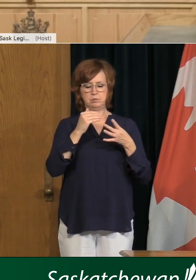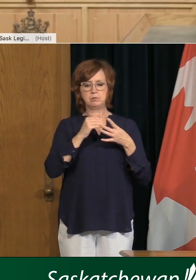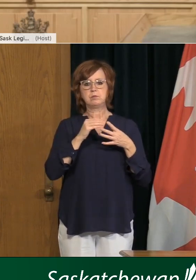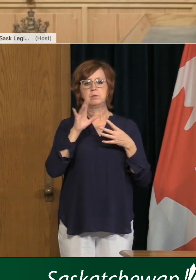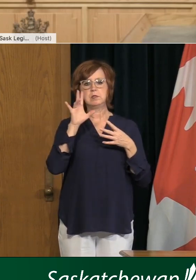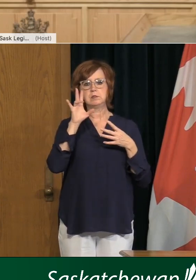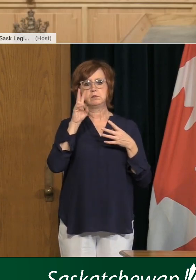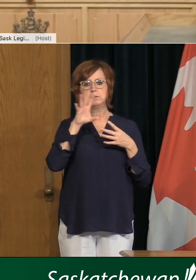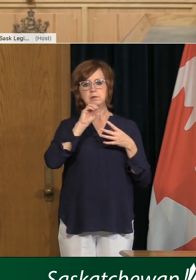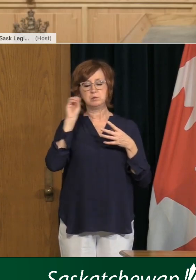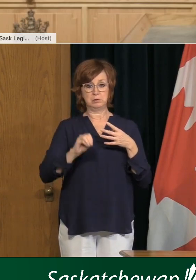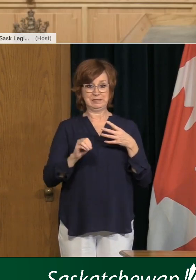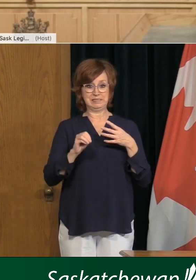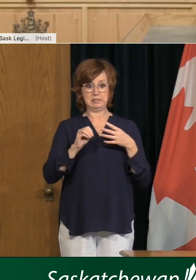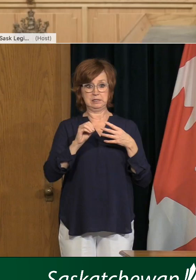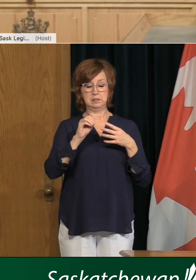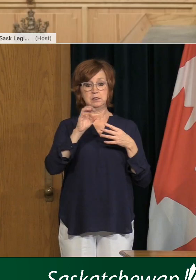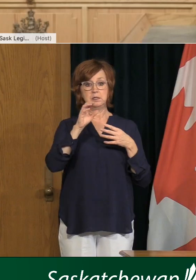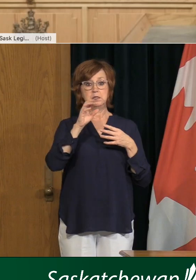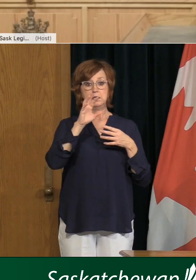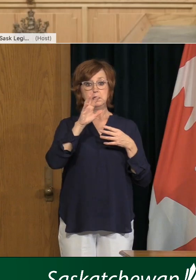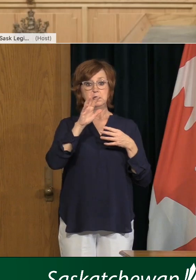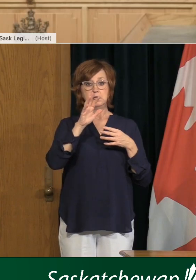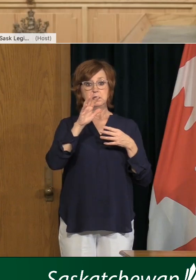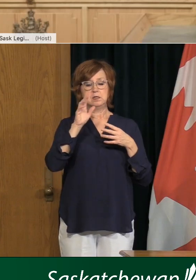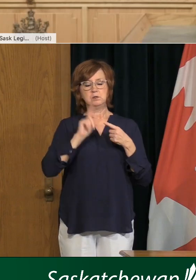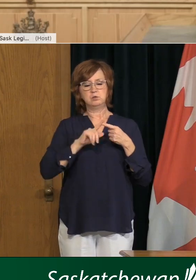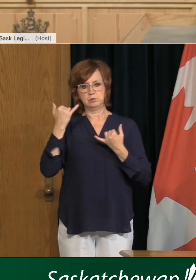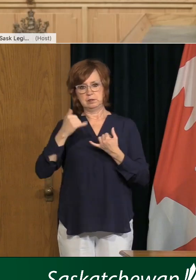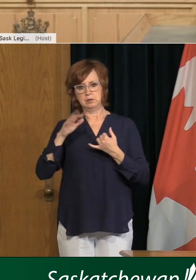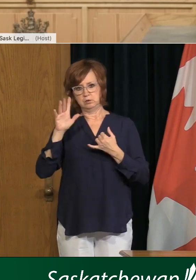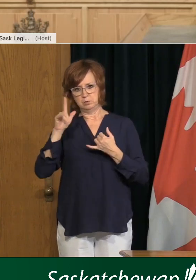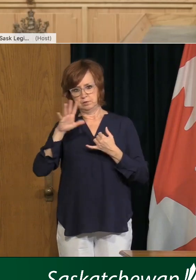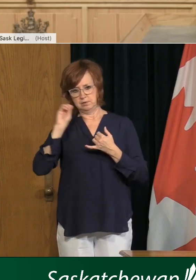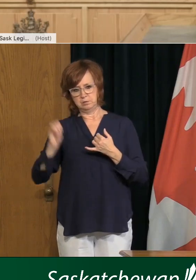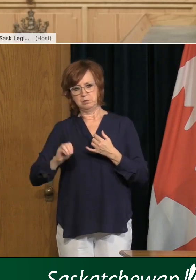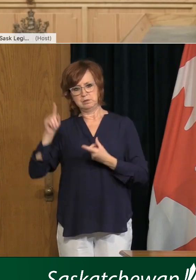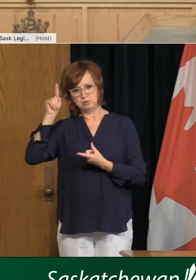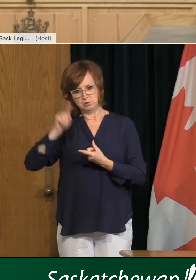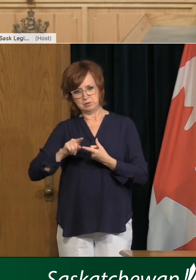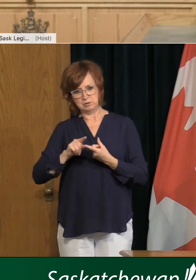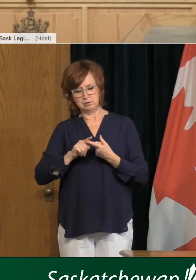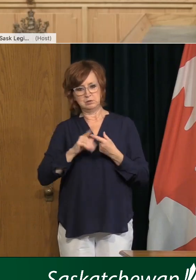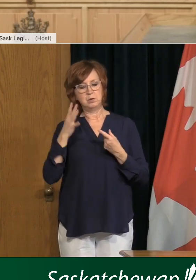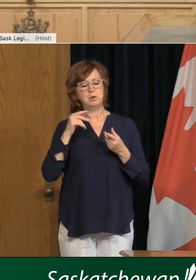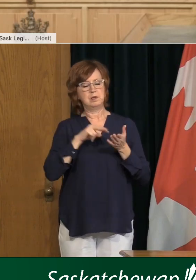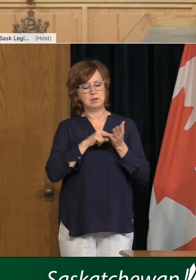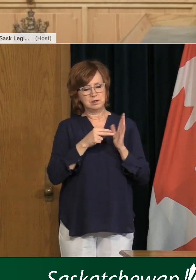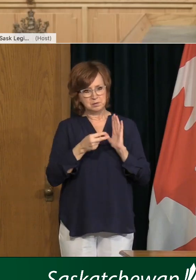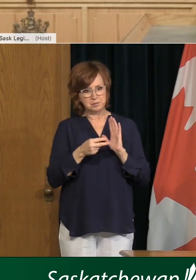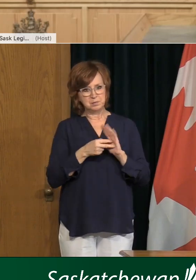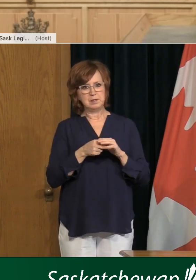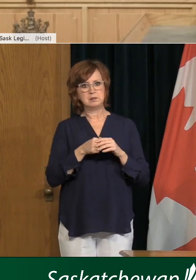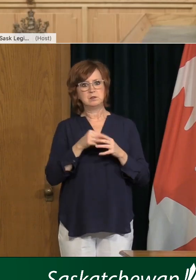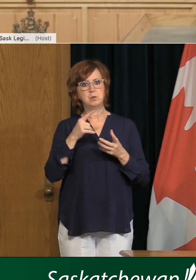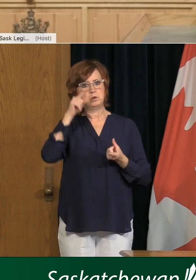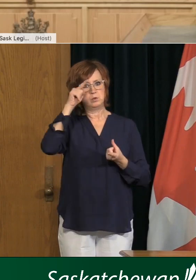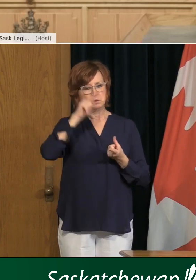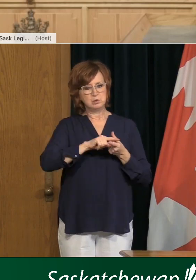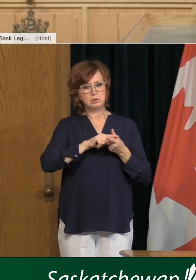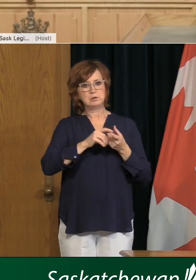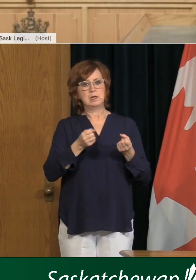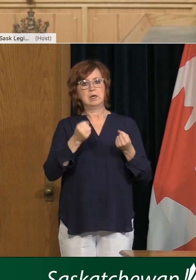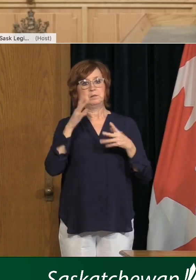inpatient surgeries. And that is deliberate in order to minimize the foot traffic and the number of people in the